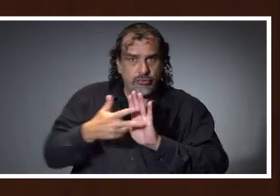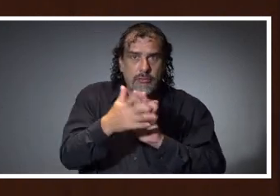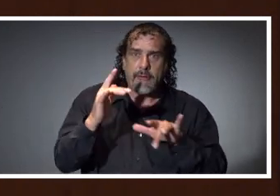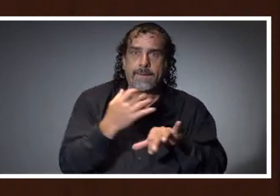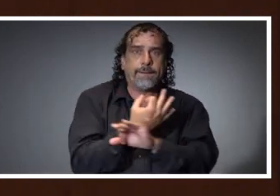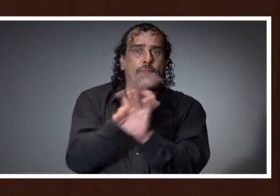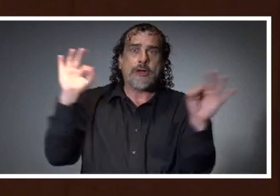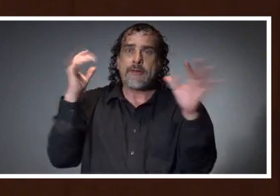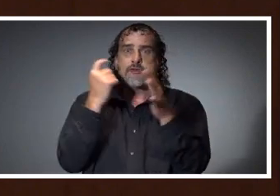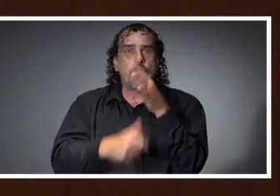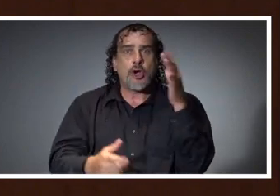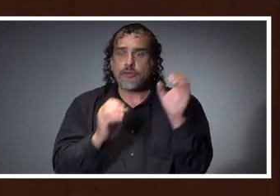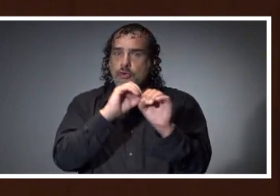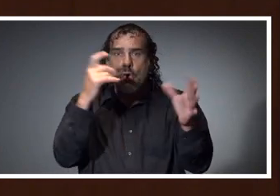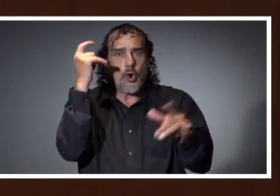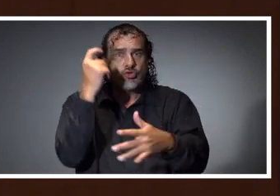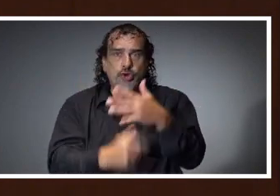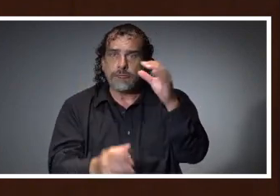of course.